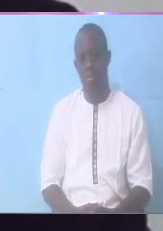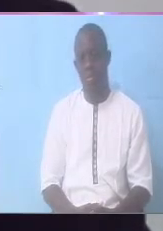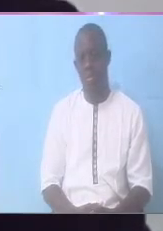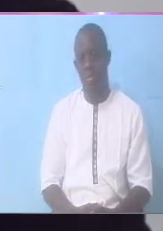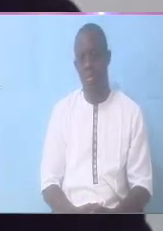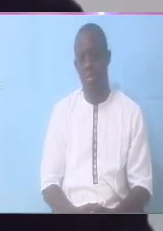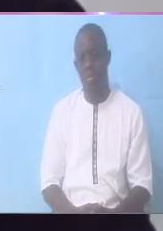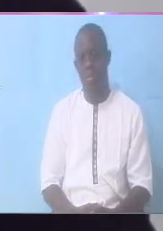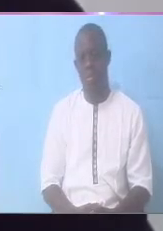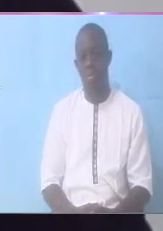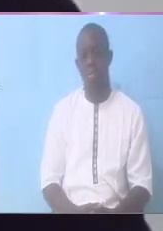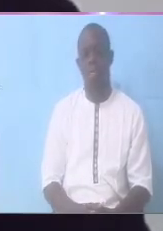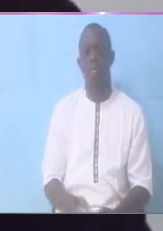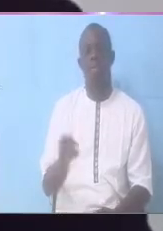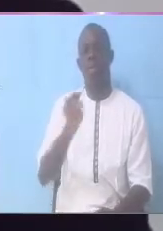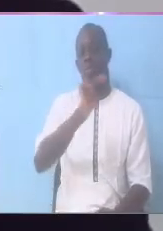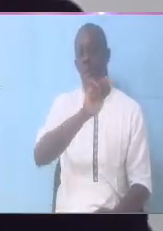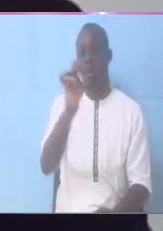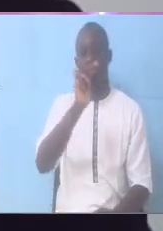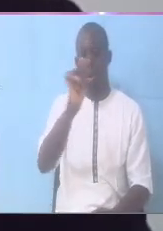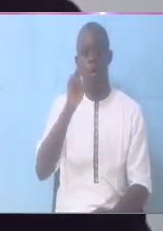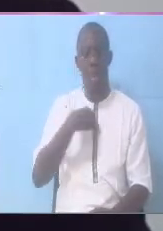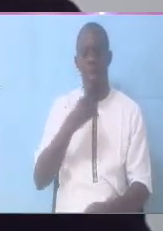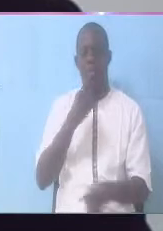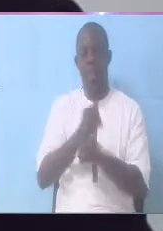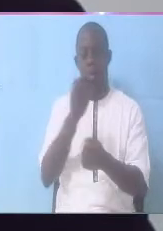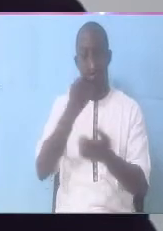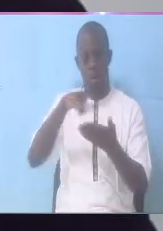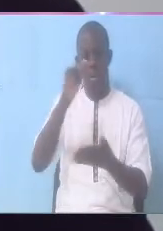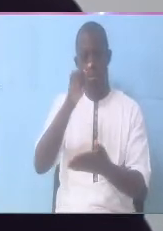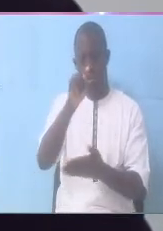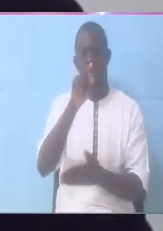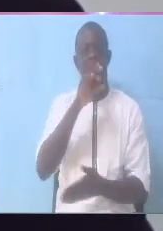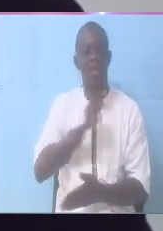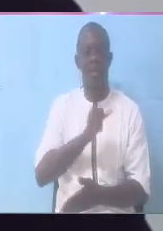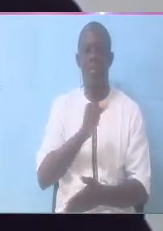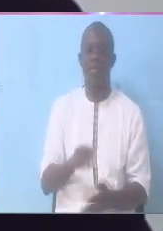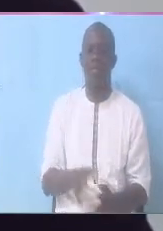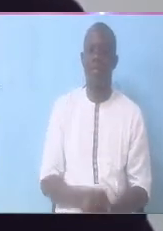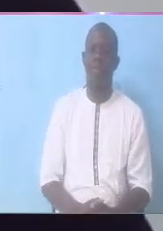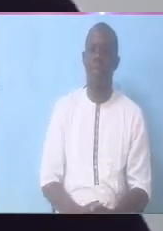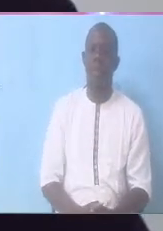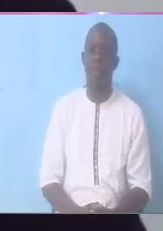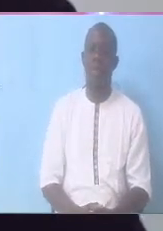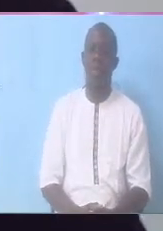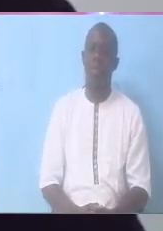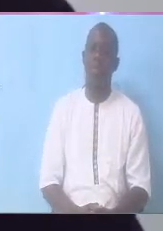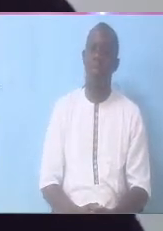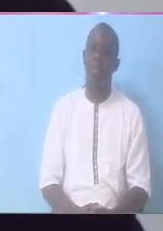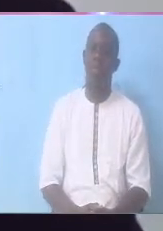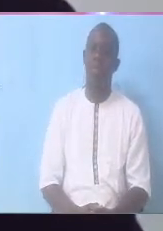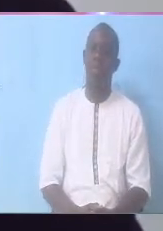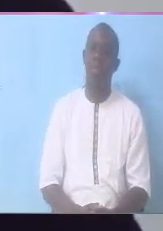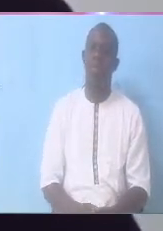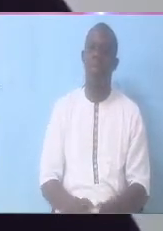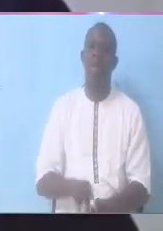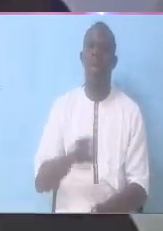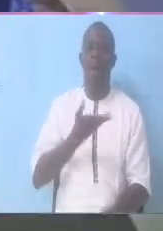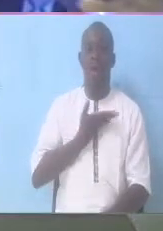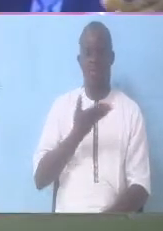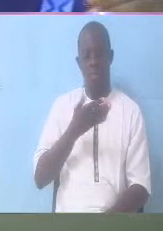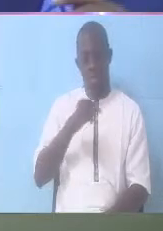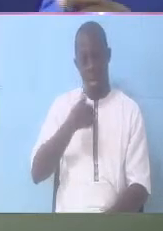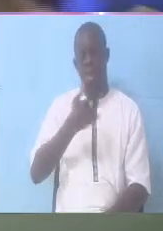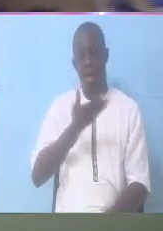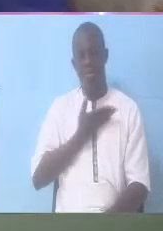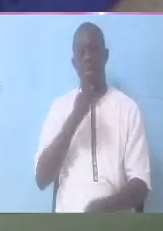No. Point of rectification, sir. Okay. Jame have never given, I have to be honest here. I have to be fair to the Gambians and fair to